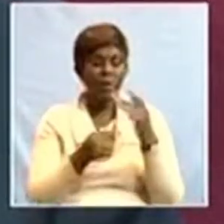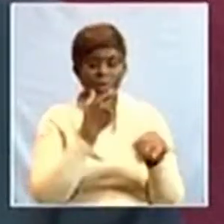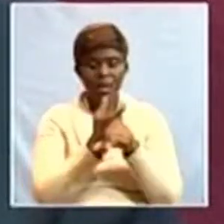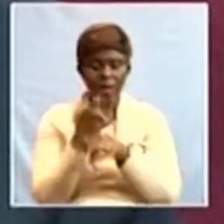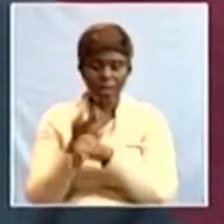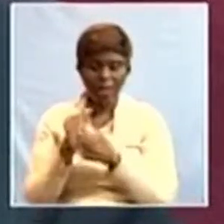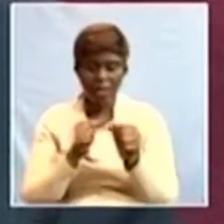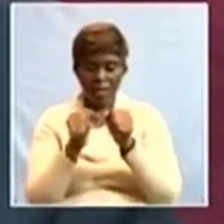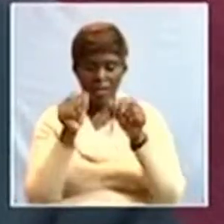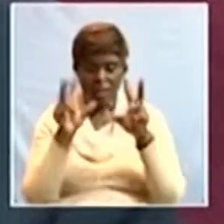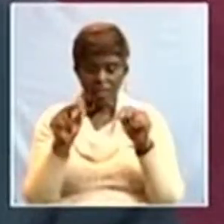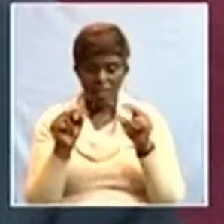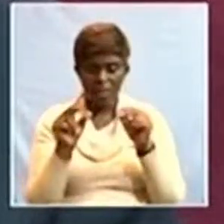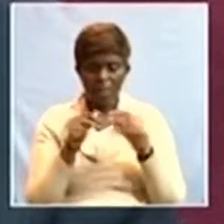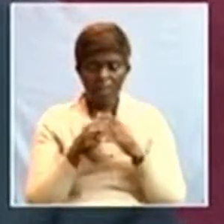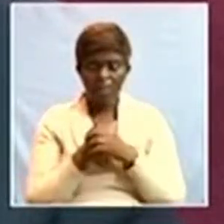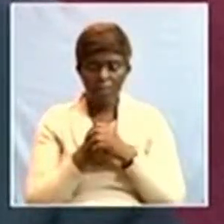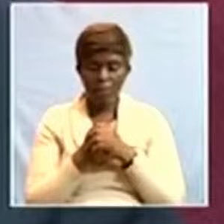system.